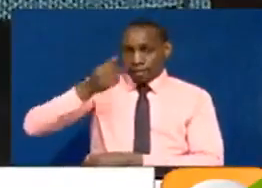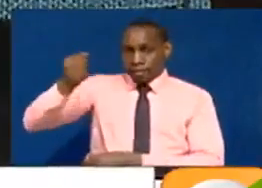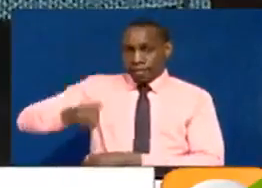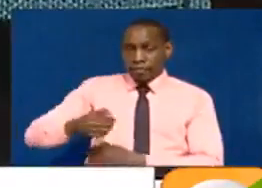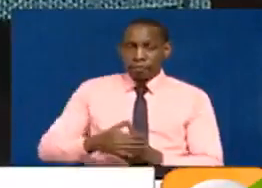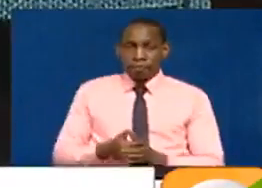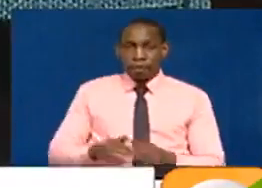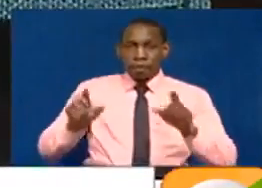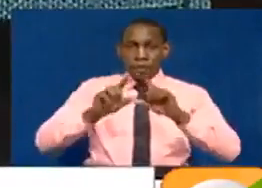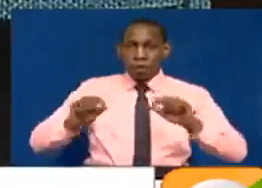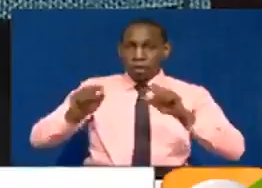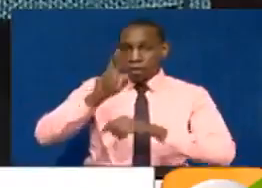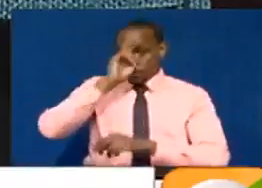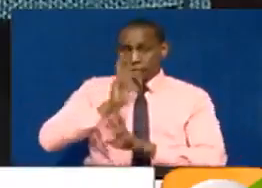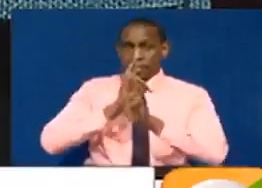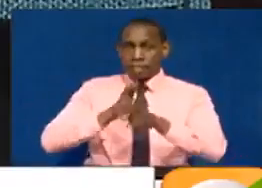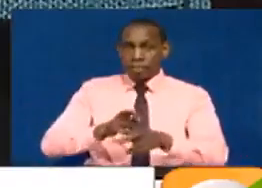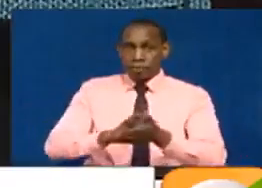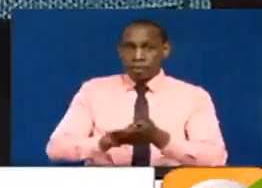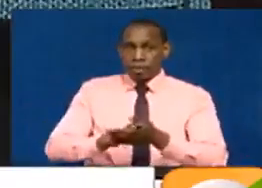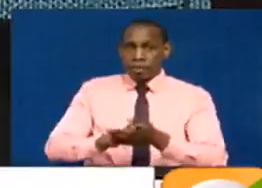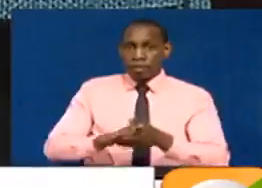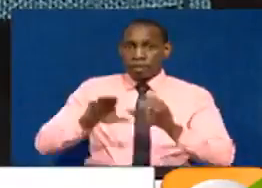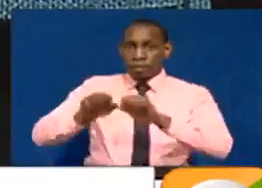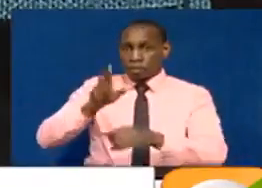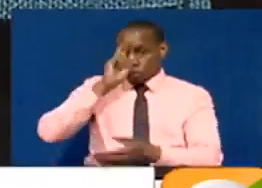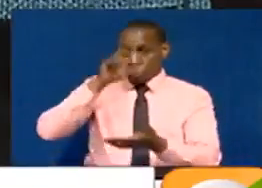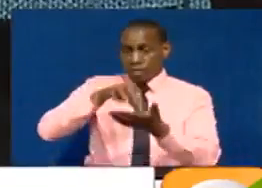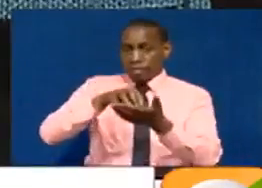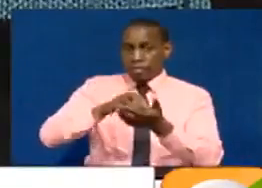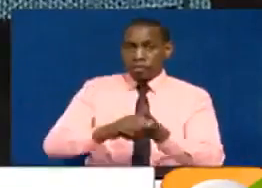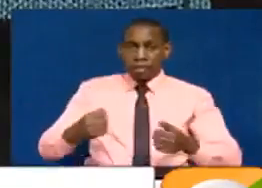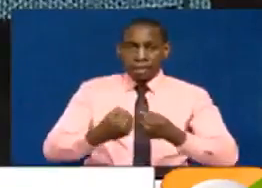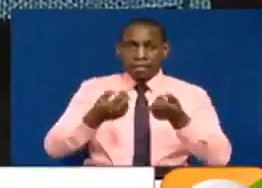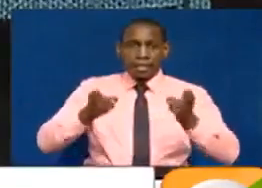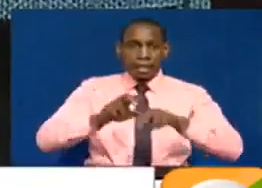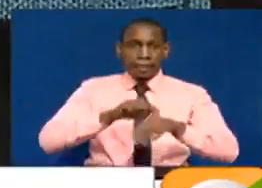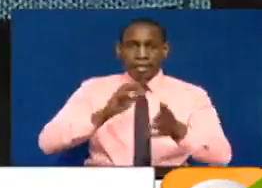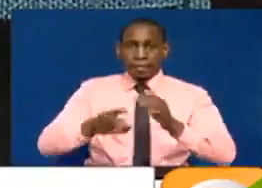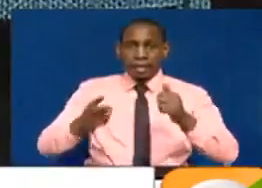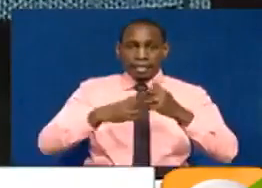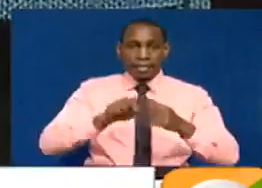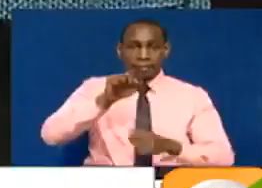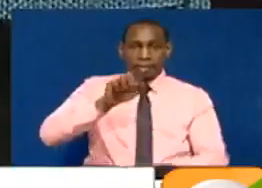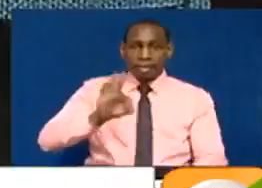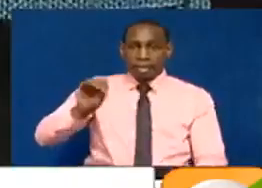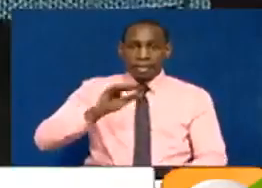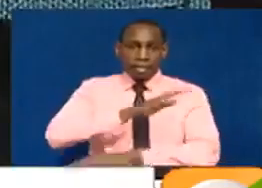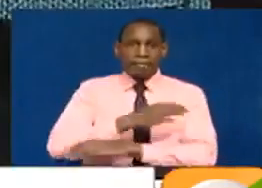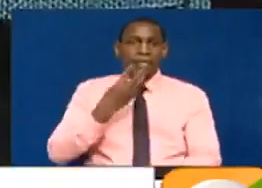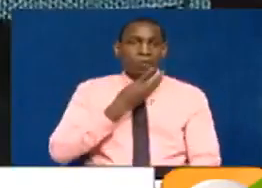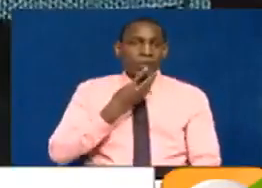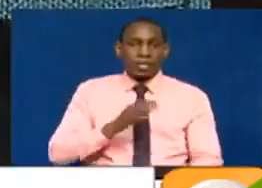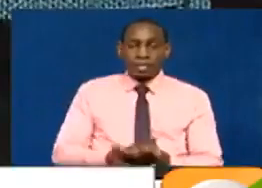Kajiado. According to a police report booked at the Oloitoktok police station, the accident occurred at around 7:30 in the evening on